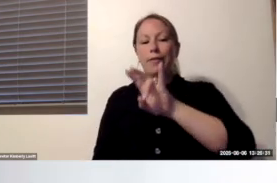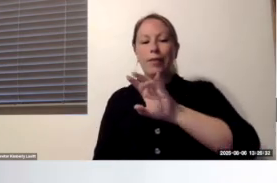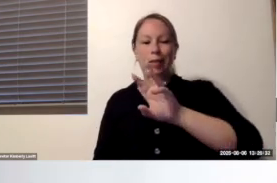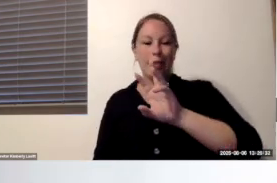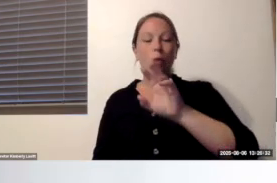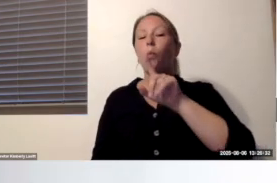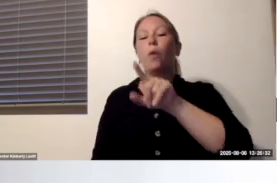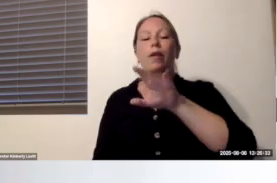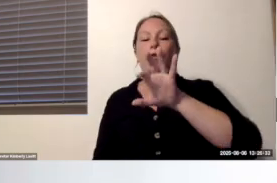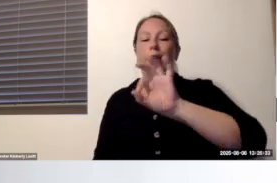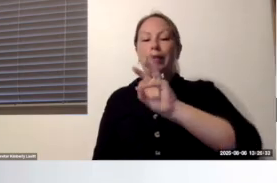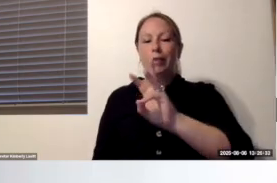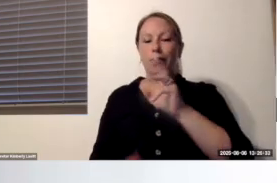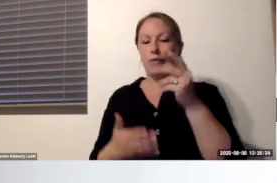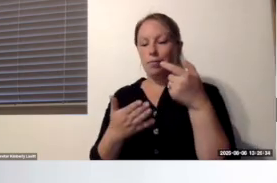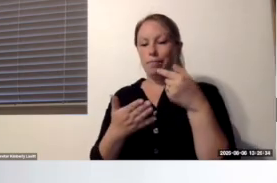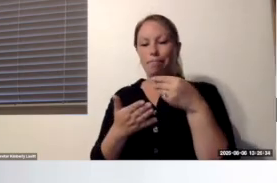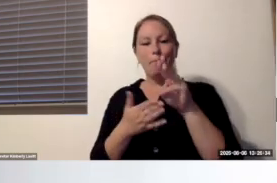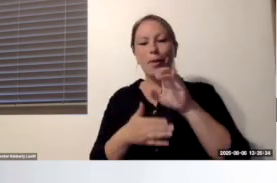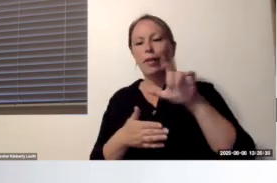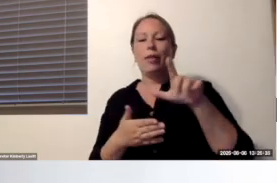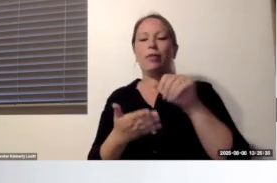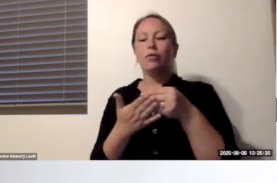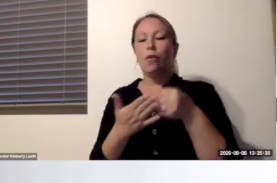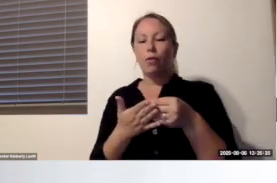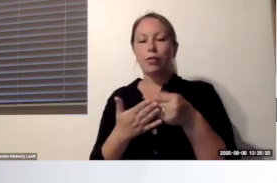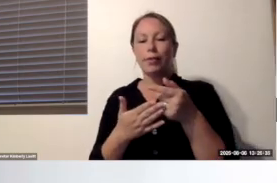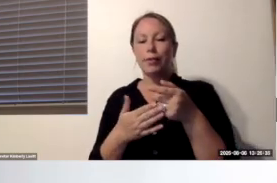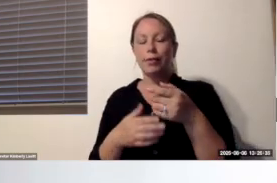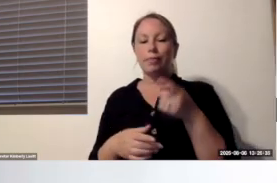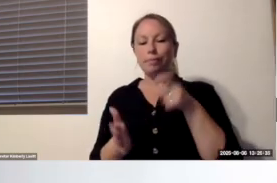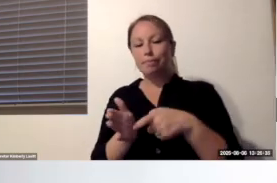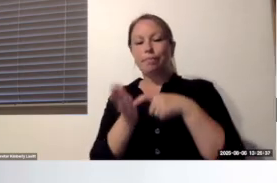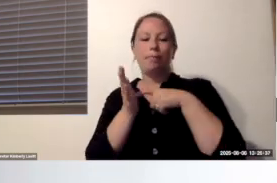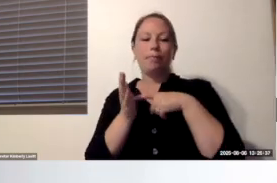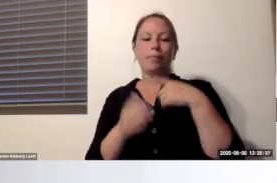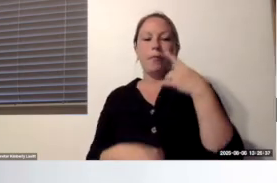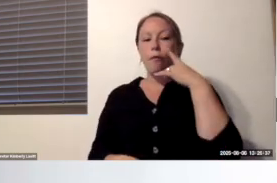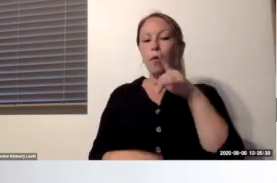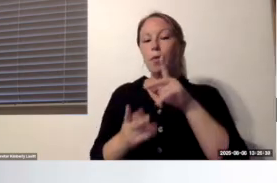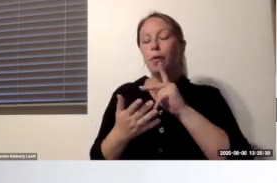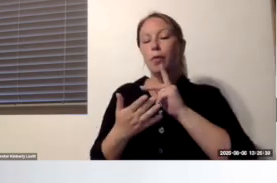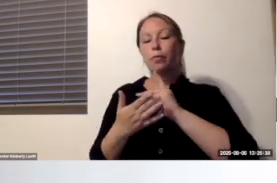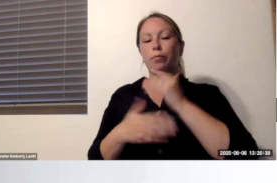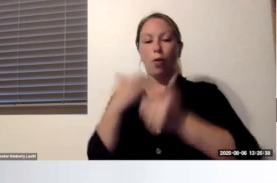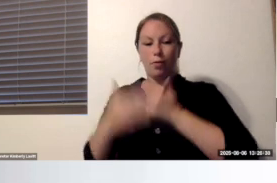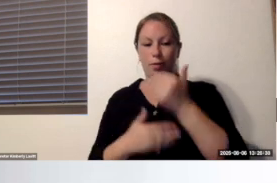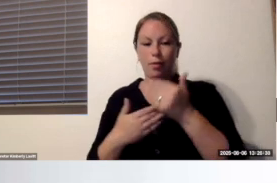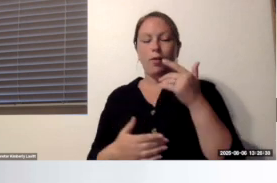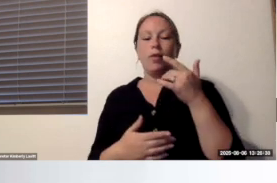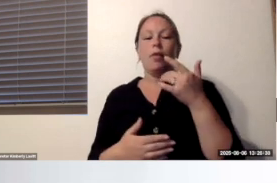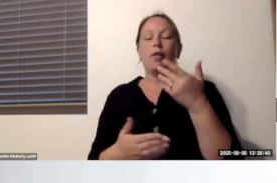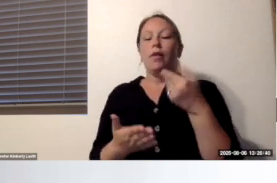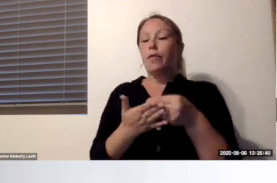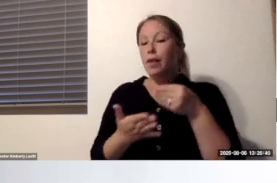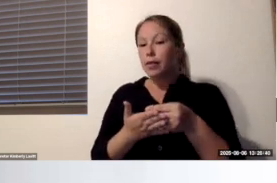and are in progress of redeeming services. As part of the DCAP application process, there is financial counseling that is conducted